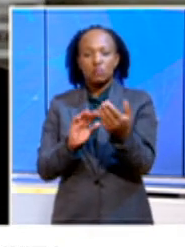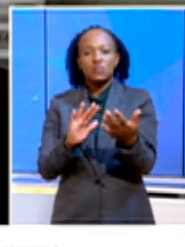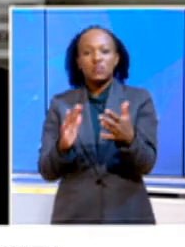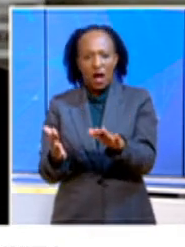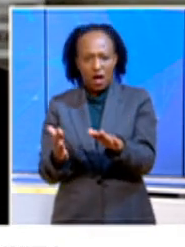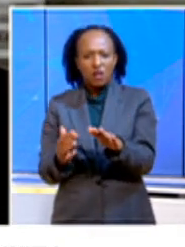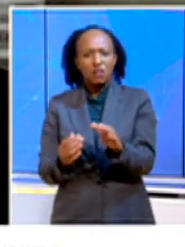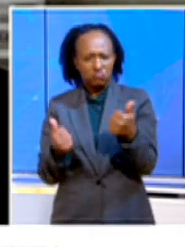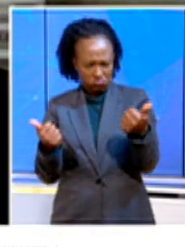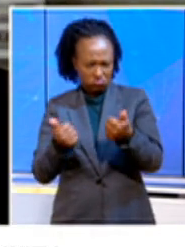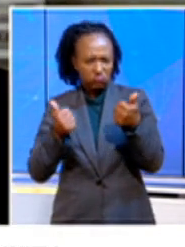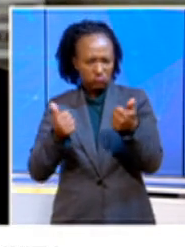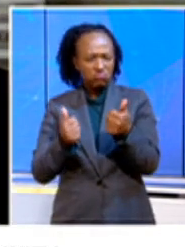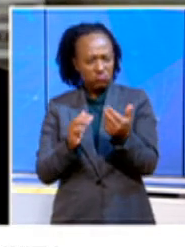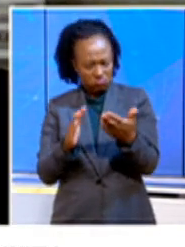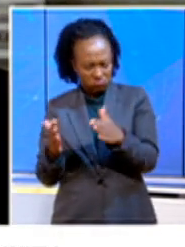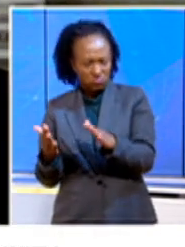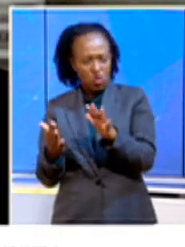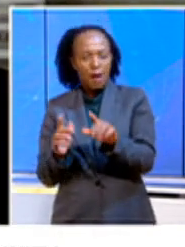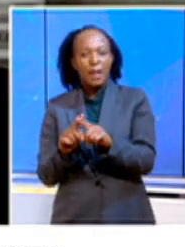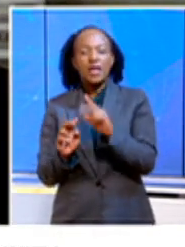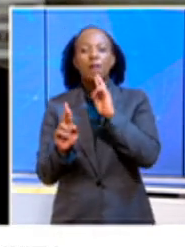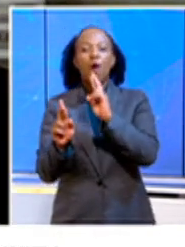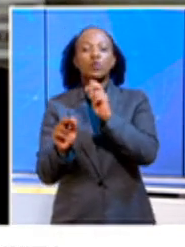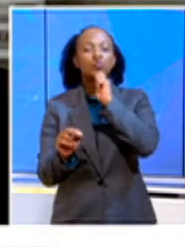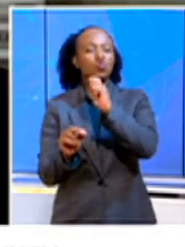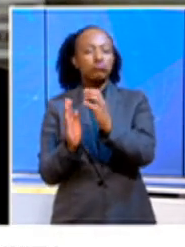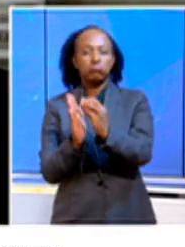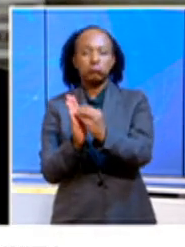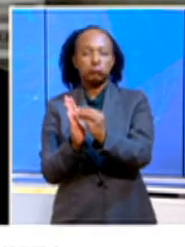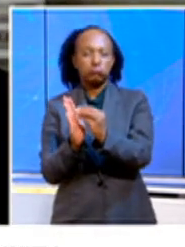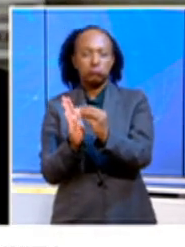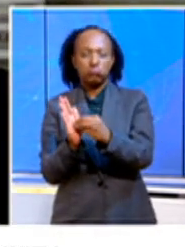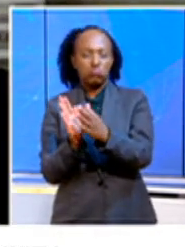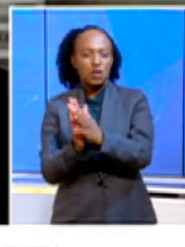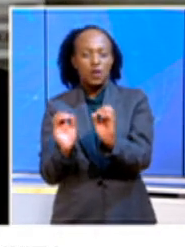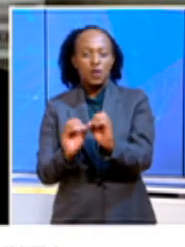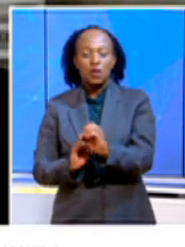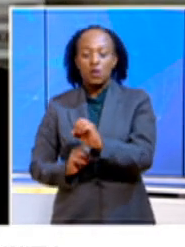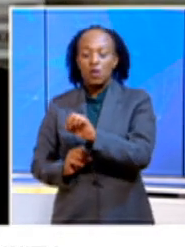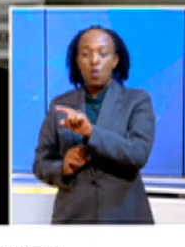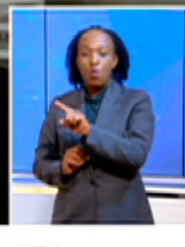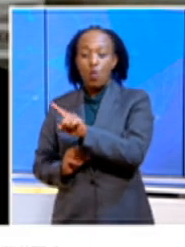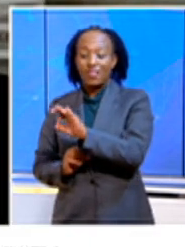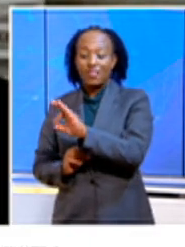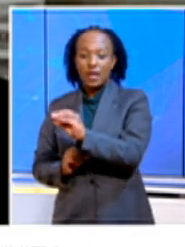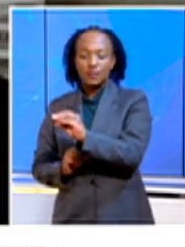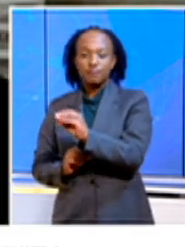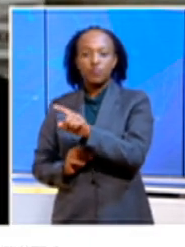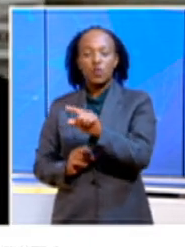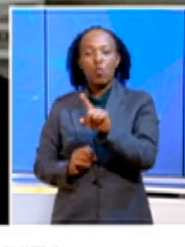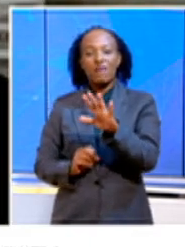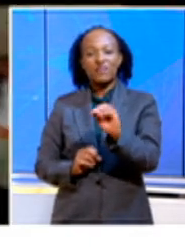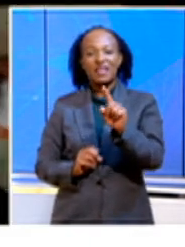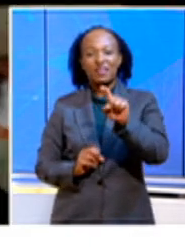we have already encountered. Yeah, so it would be around about 140 to 150,000 deaths that we could have